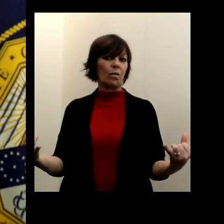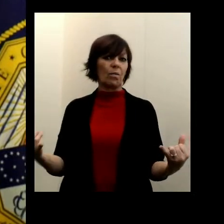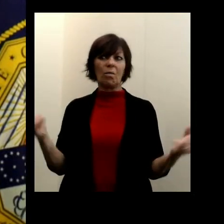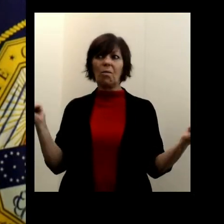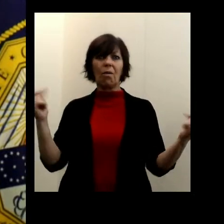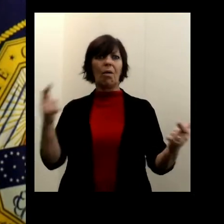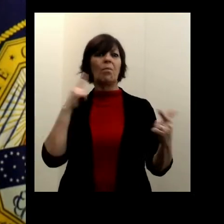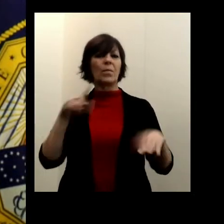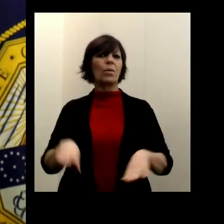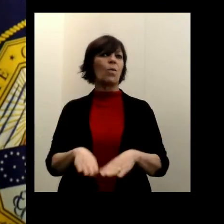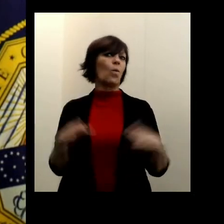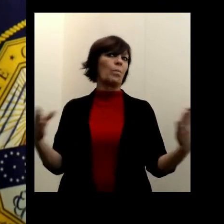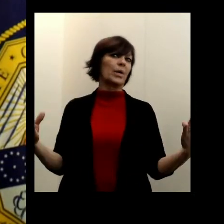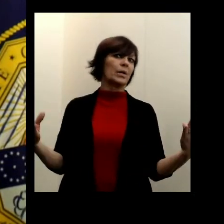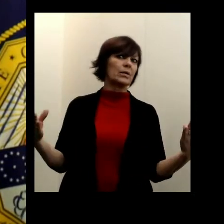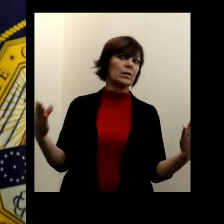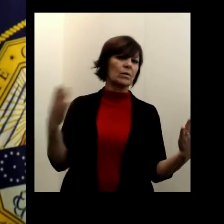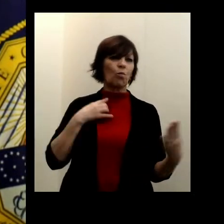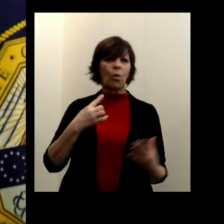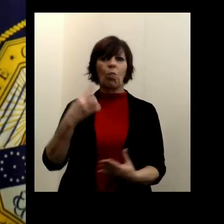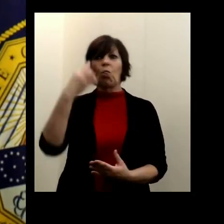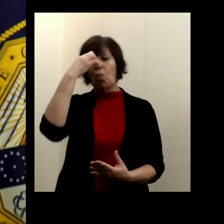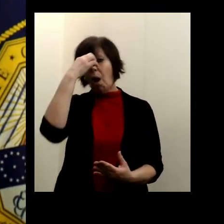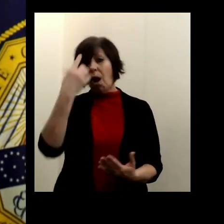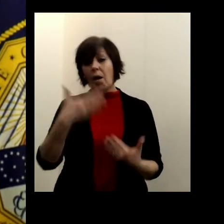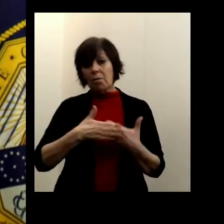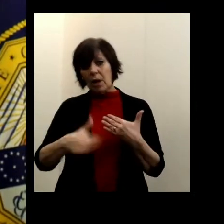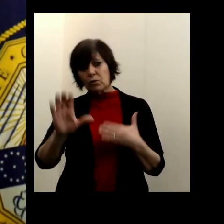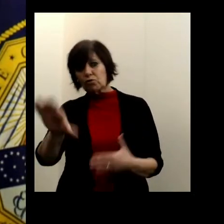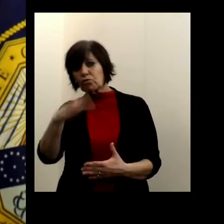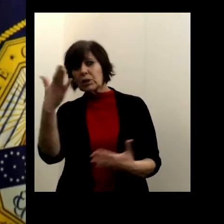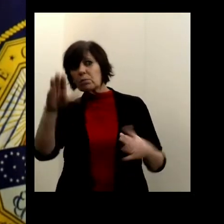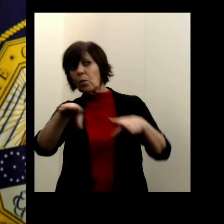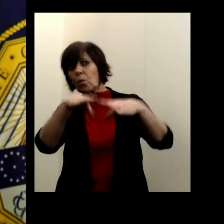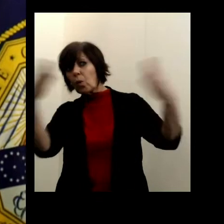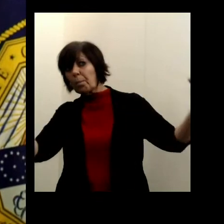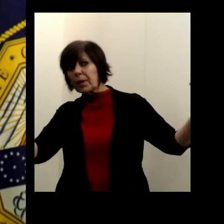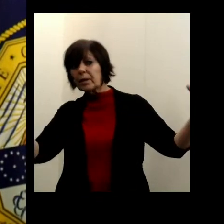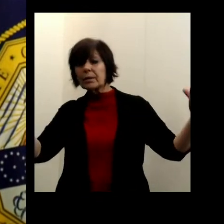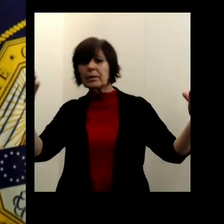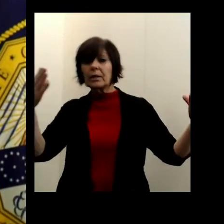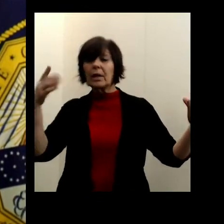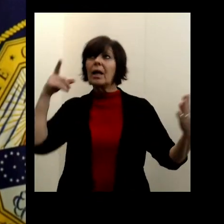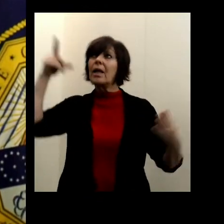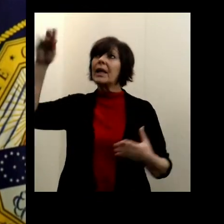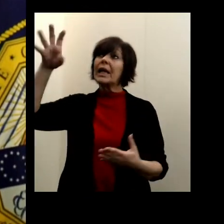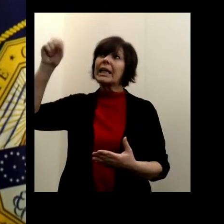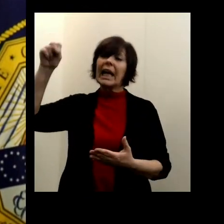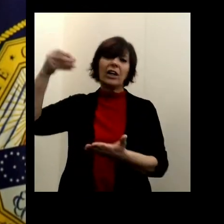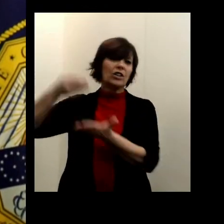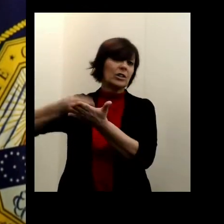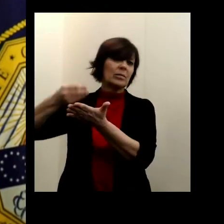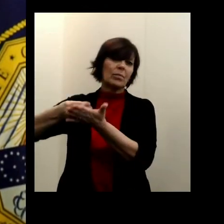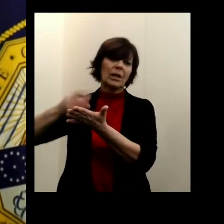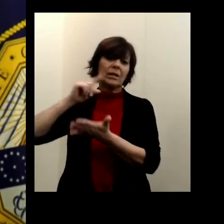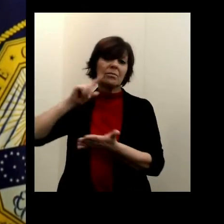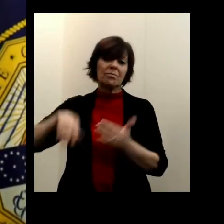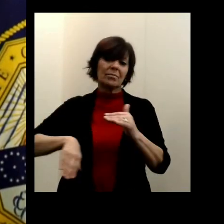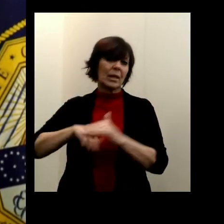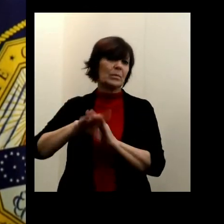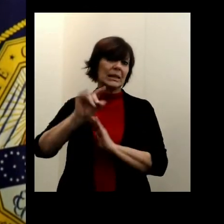be open post the Christmas break. The CARES Act funding only allows us to spend it through December